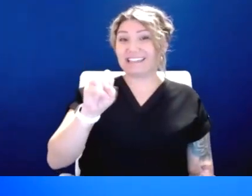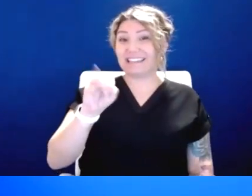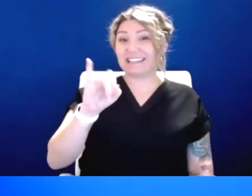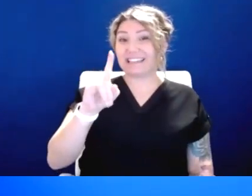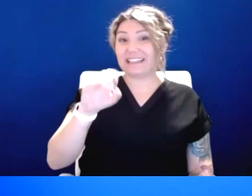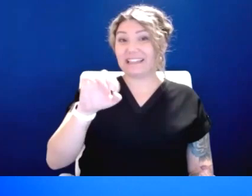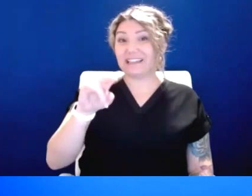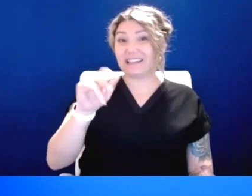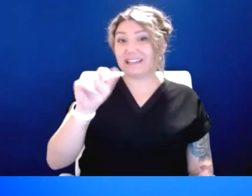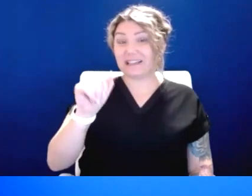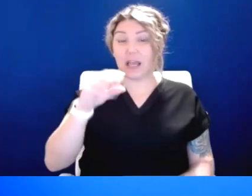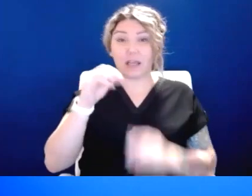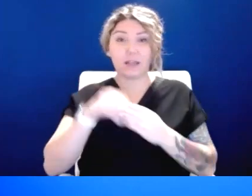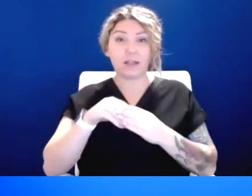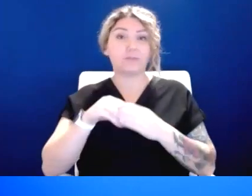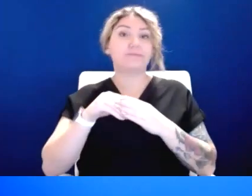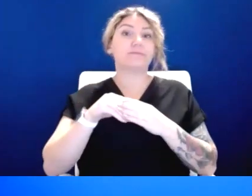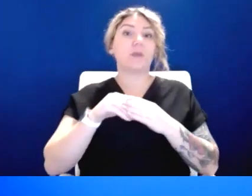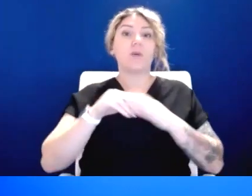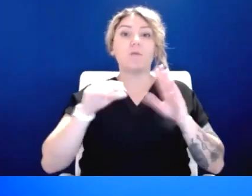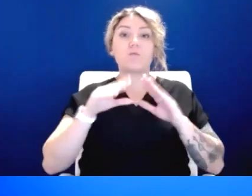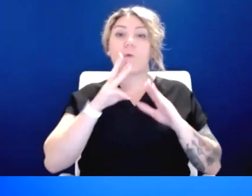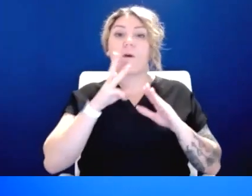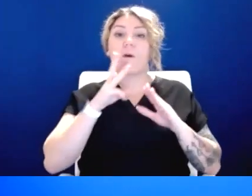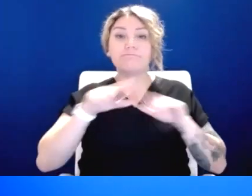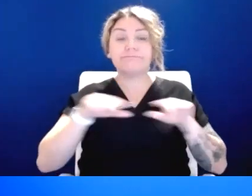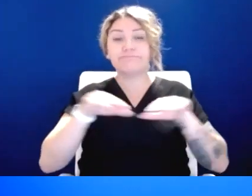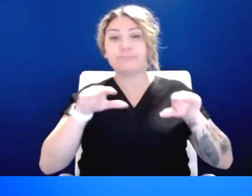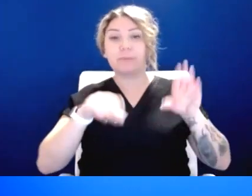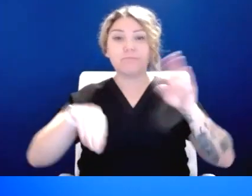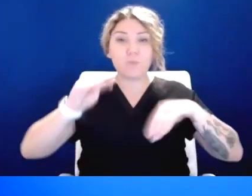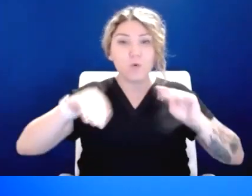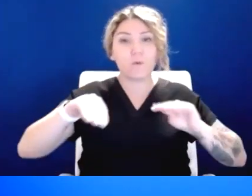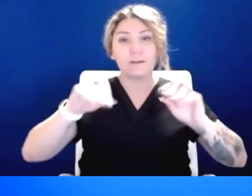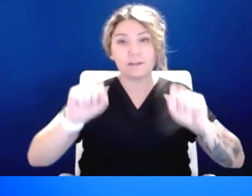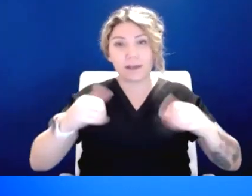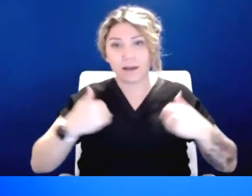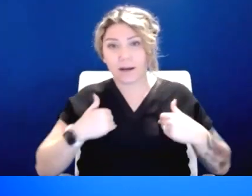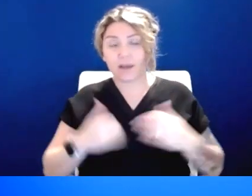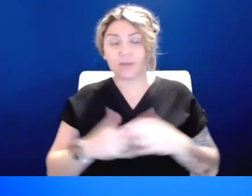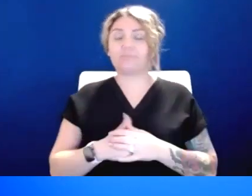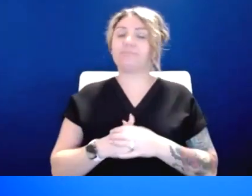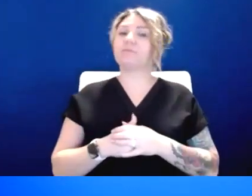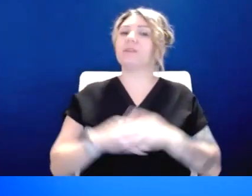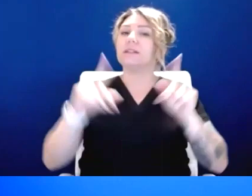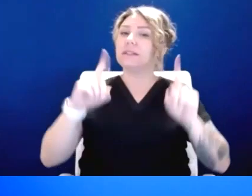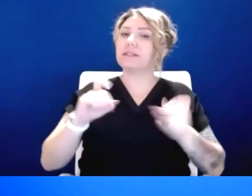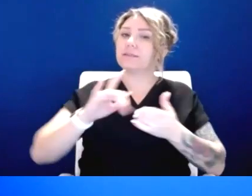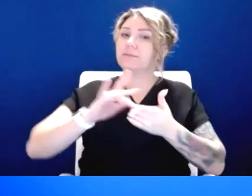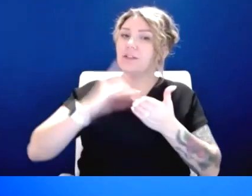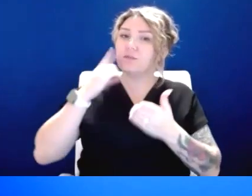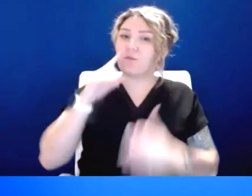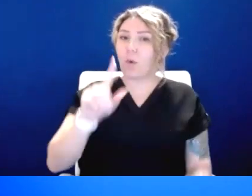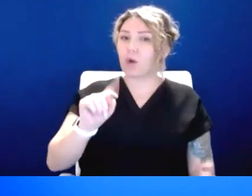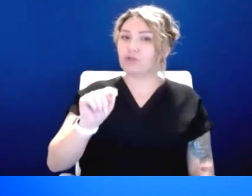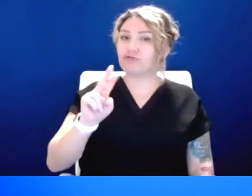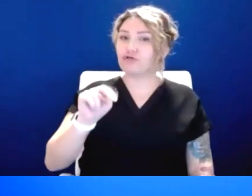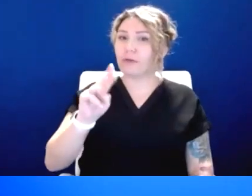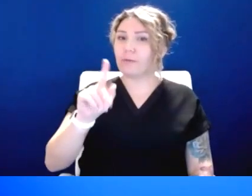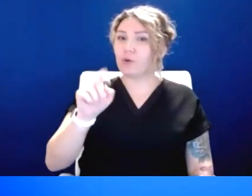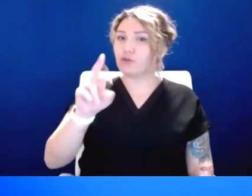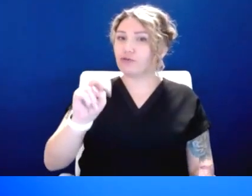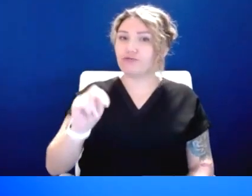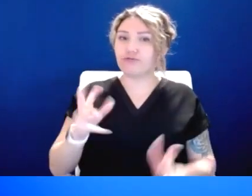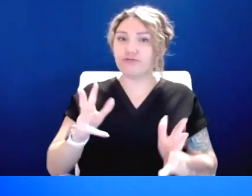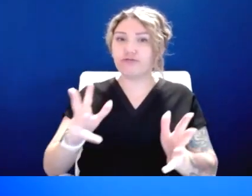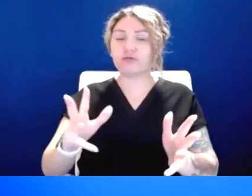dancing movements that often patients can have. We are testing medications for tremors in Parkinson's. And finally, we